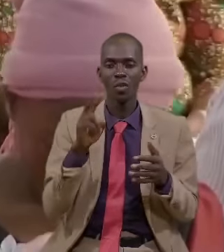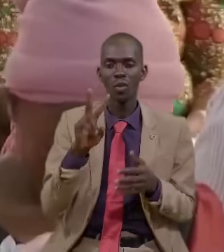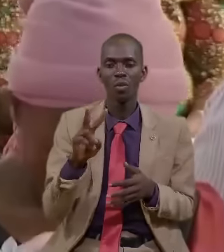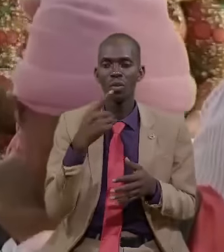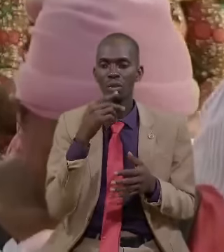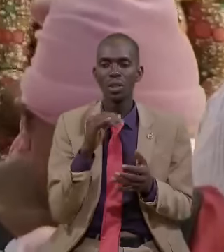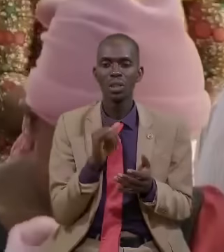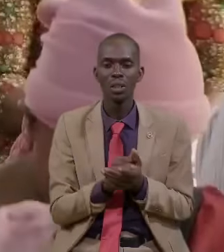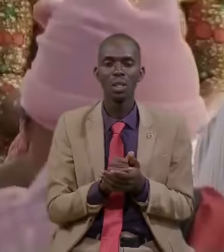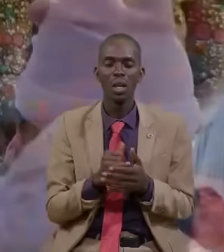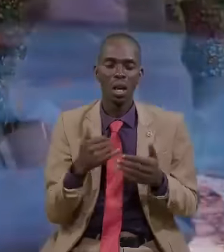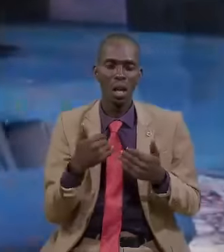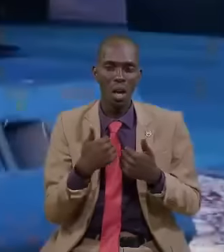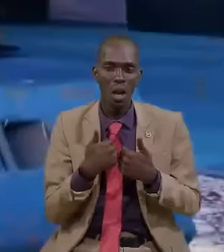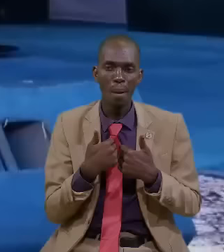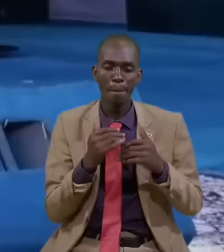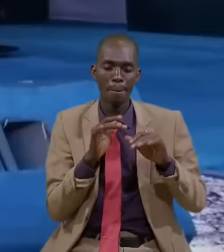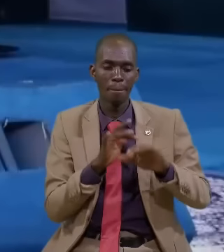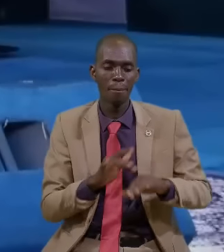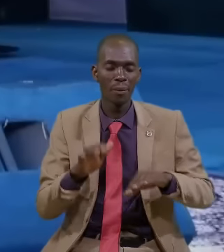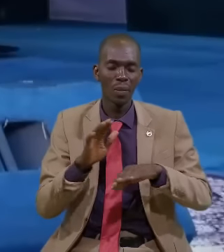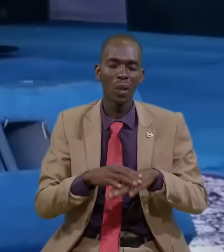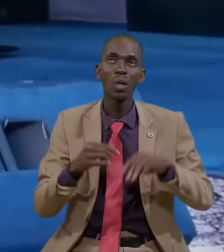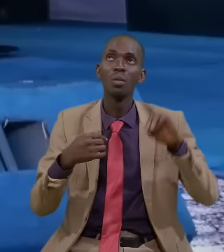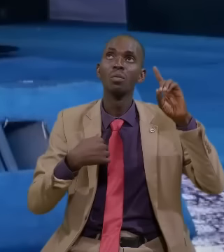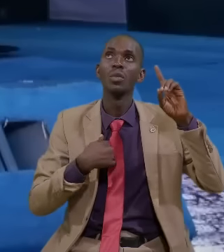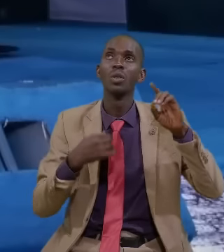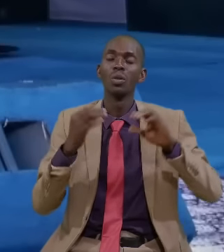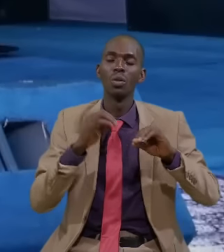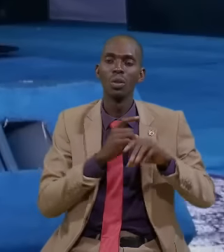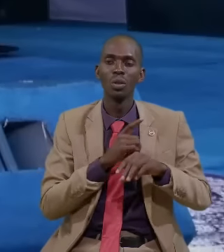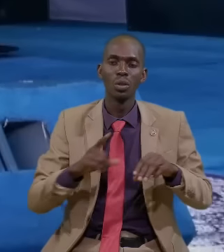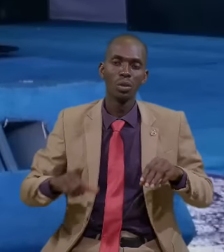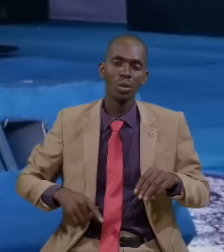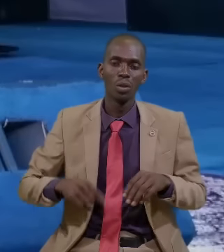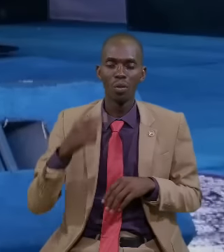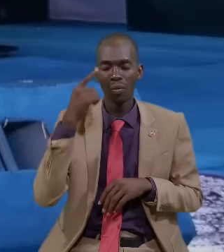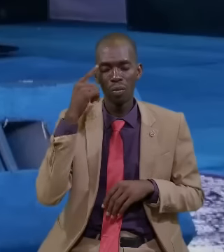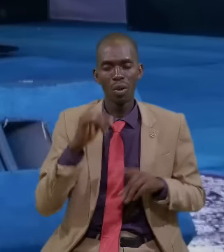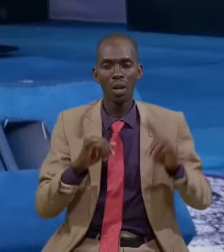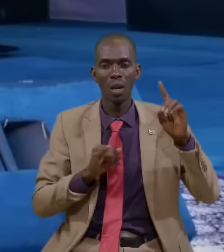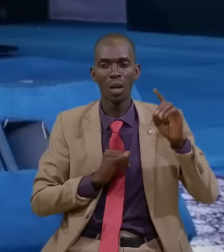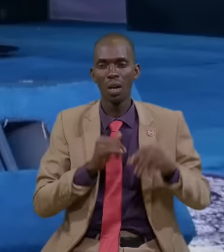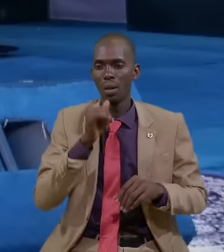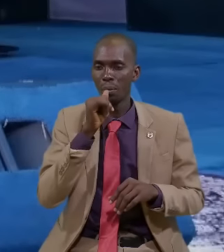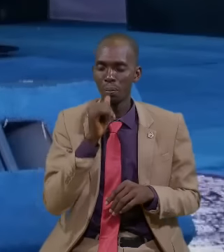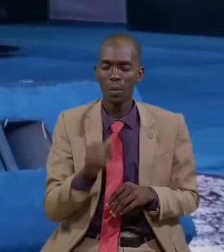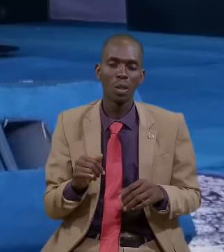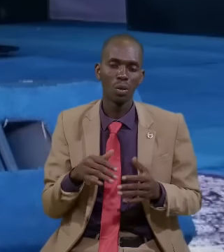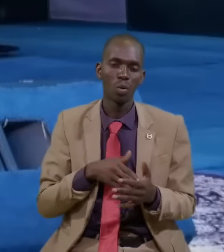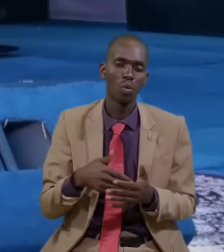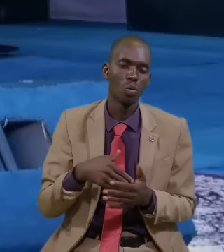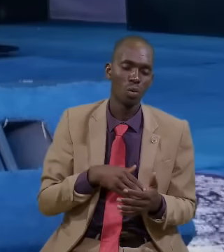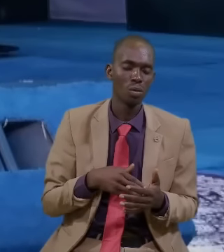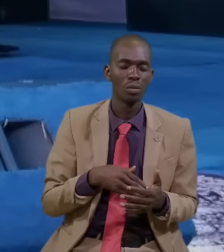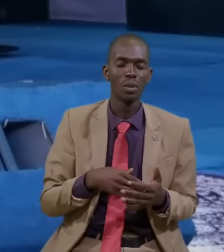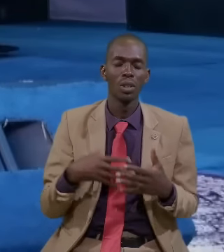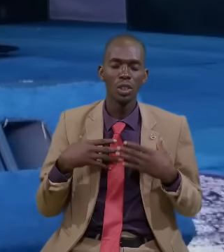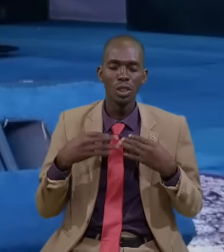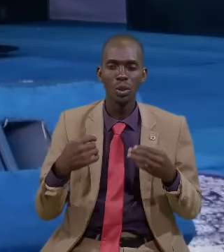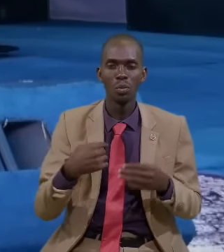I am weak. O Lord, heal me, for my bones are vexed. Verse